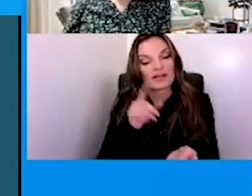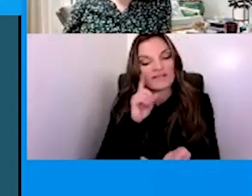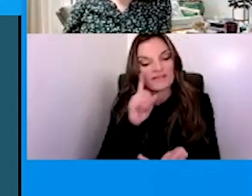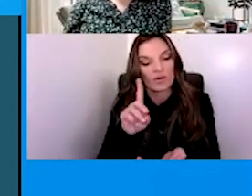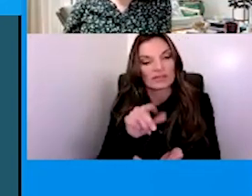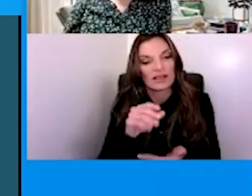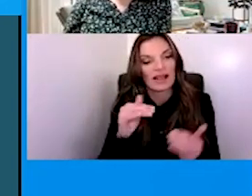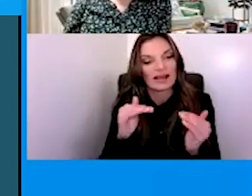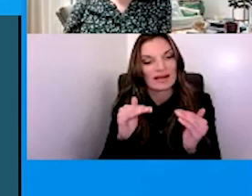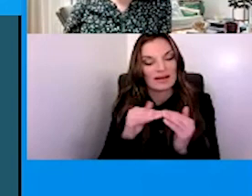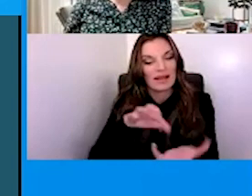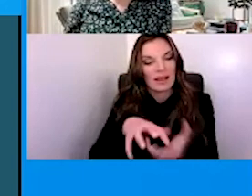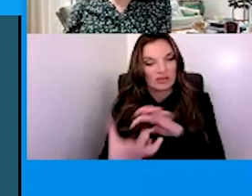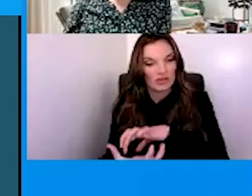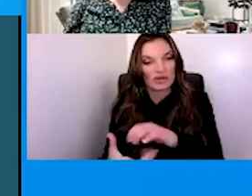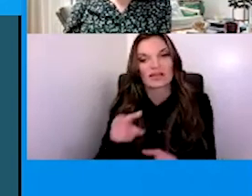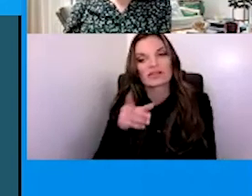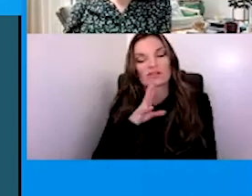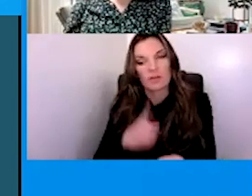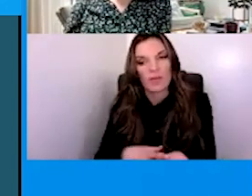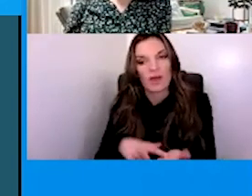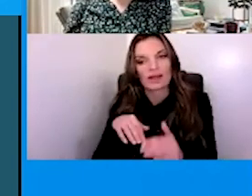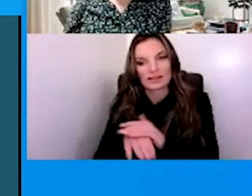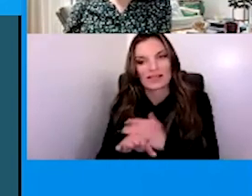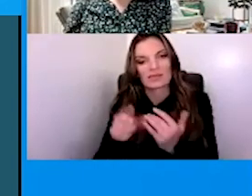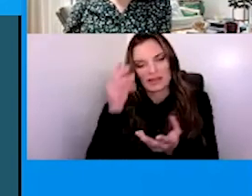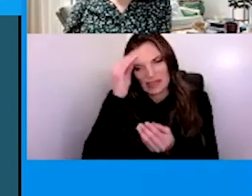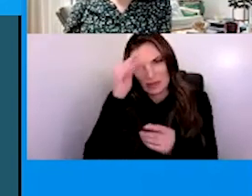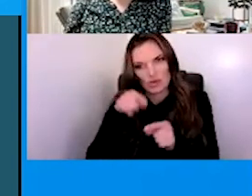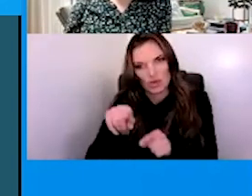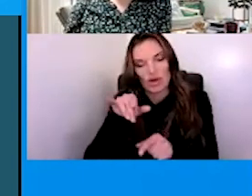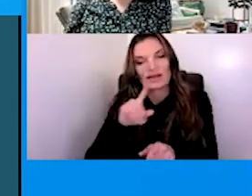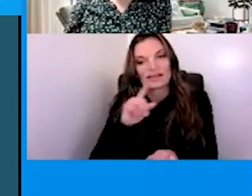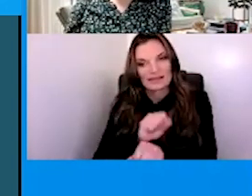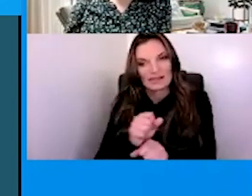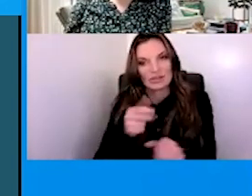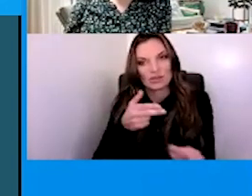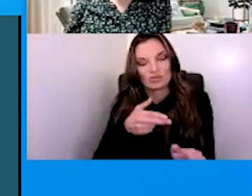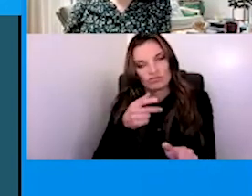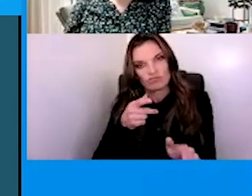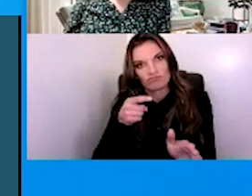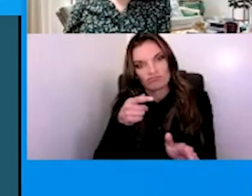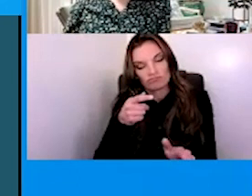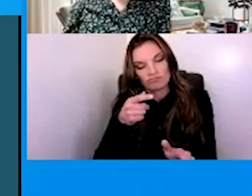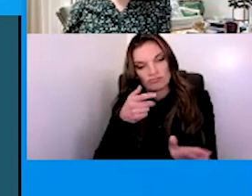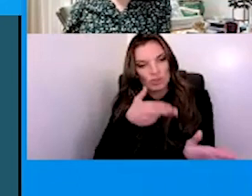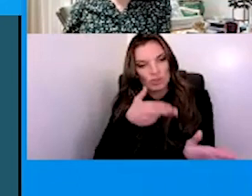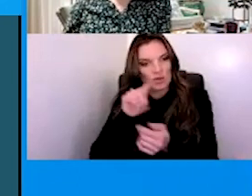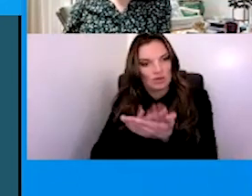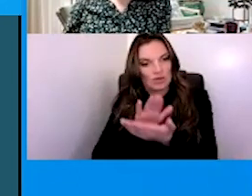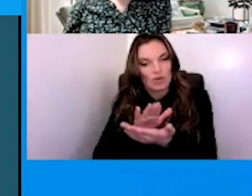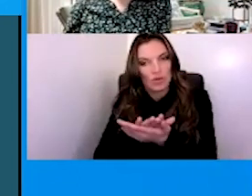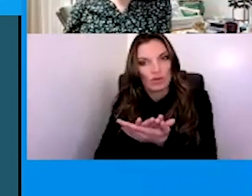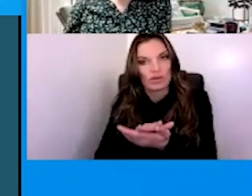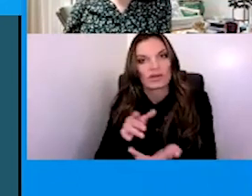is actually looking at accessibility considerations during the active shooter drills that are held in kids' schools, which is a